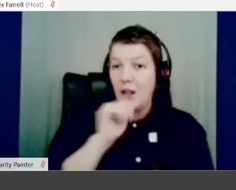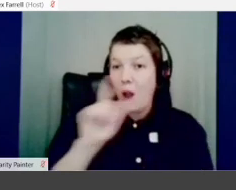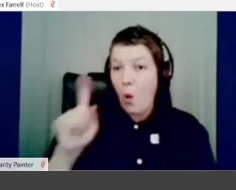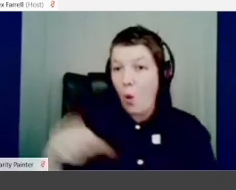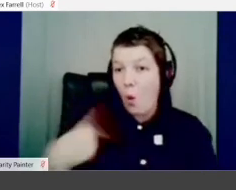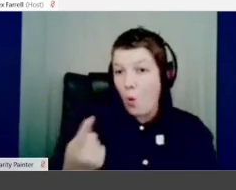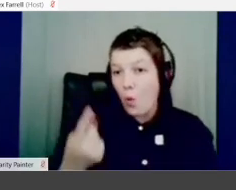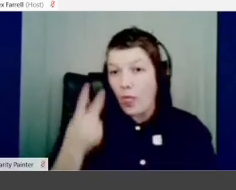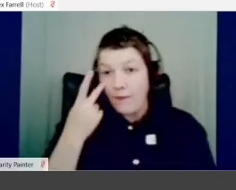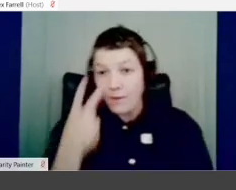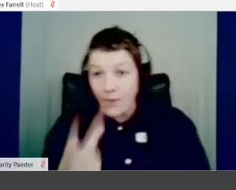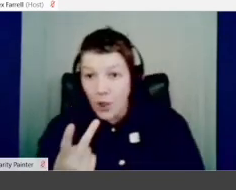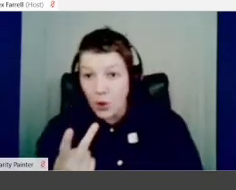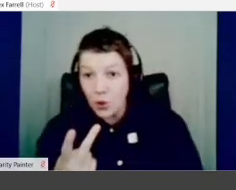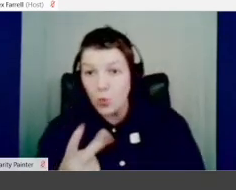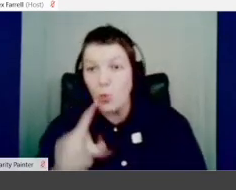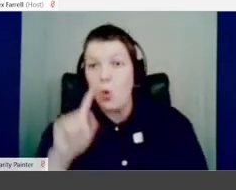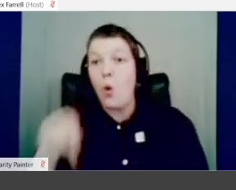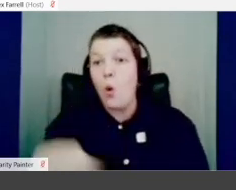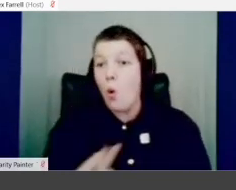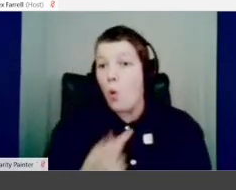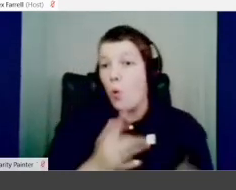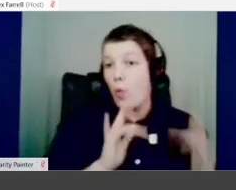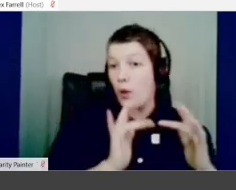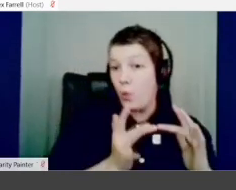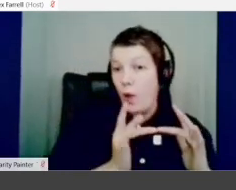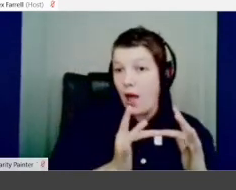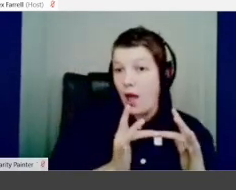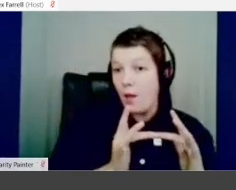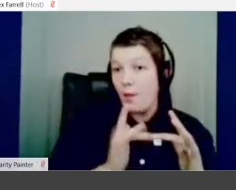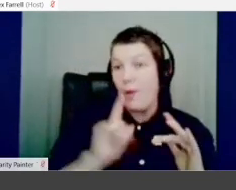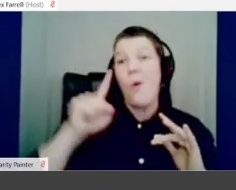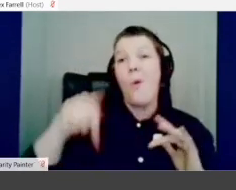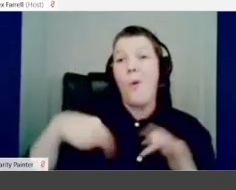It can't just be voice. It can't just be SMS. Like, you need to